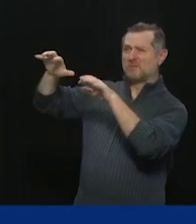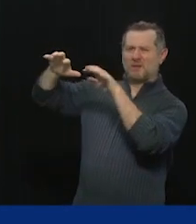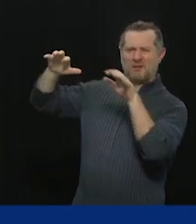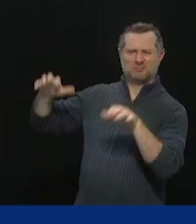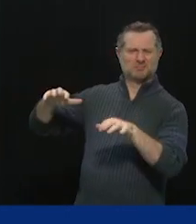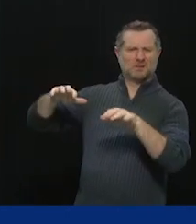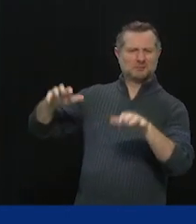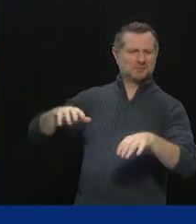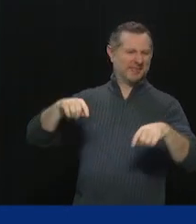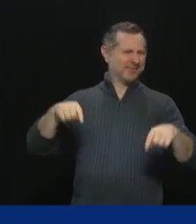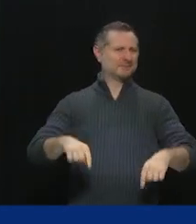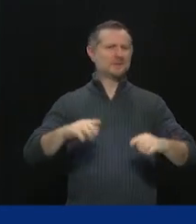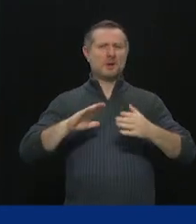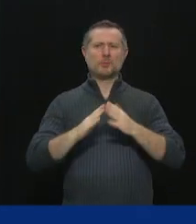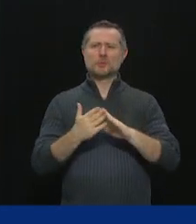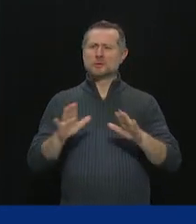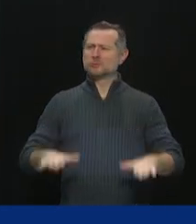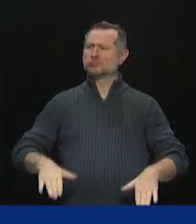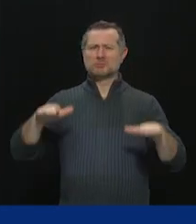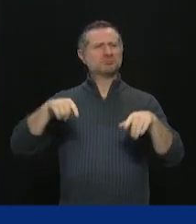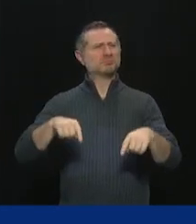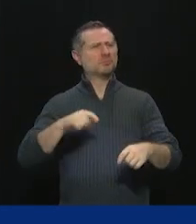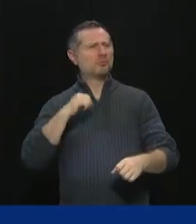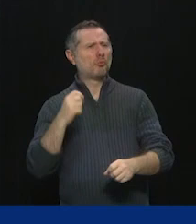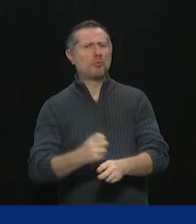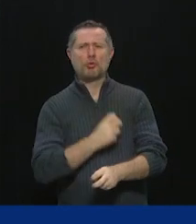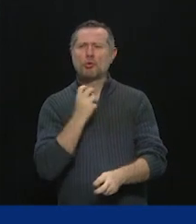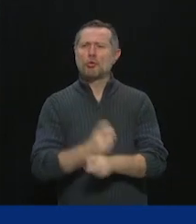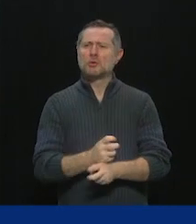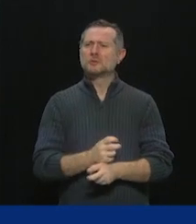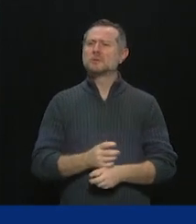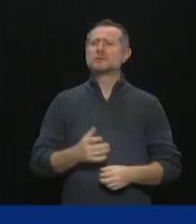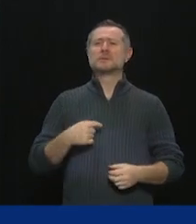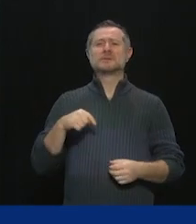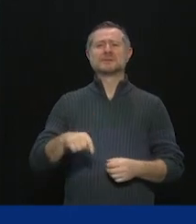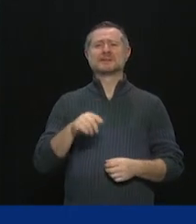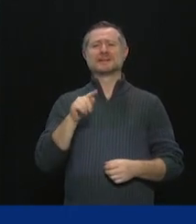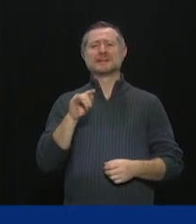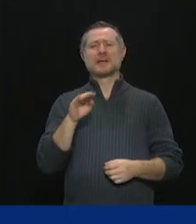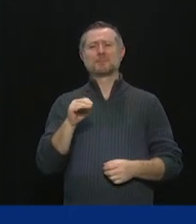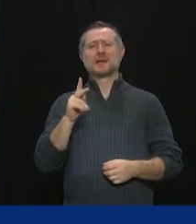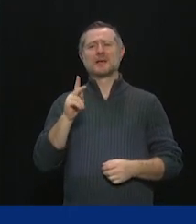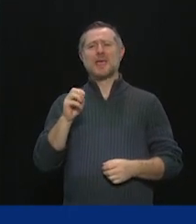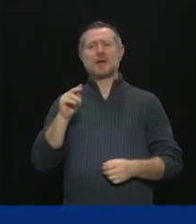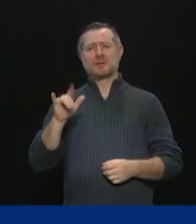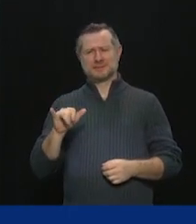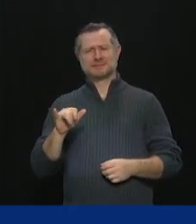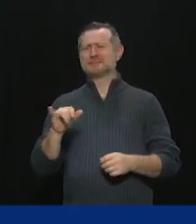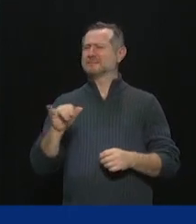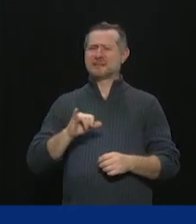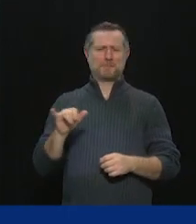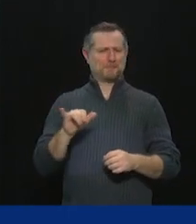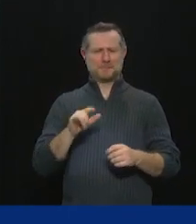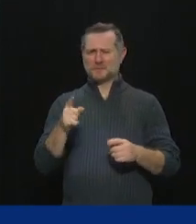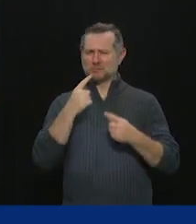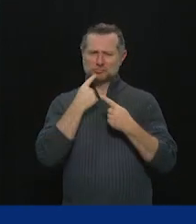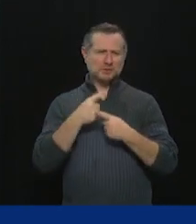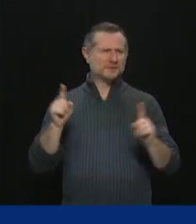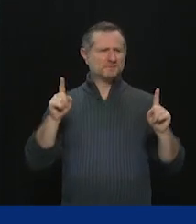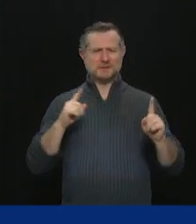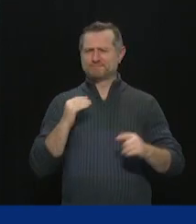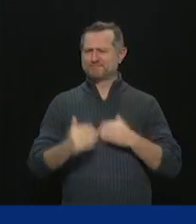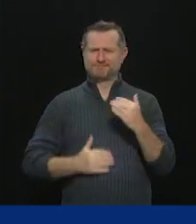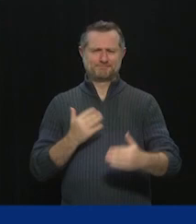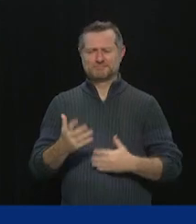so hard. And a similar story for Tim Kennedy, local boy made good. I remember him in his early